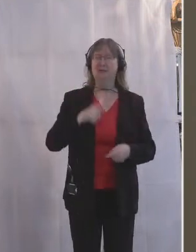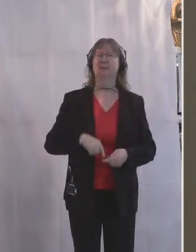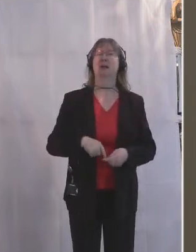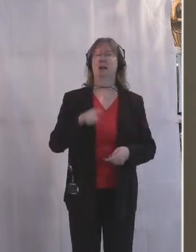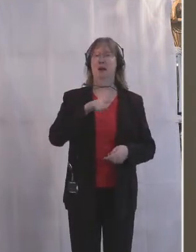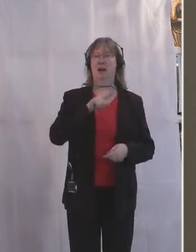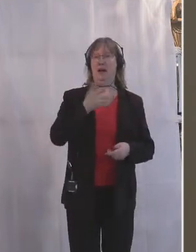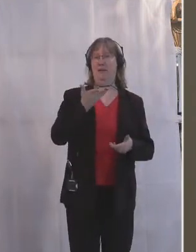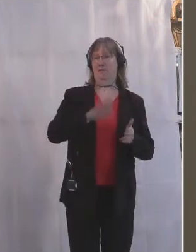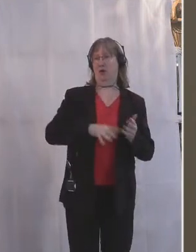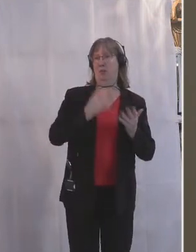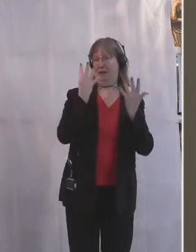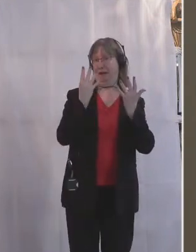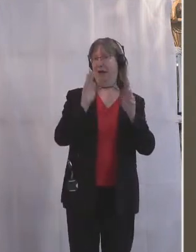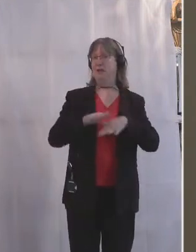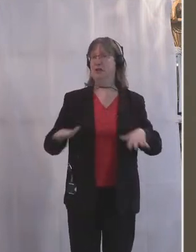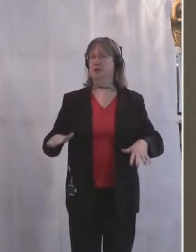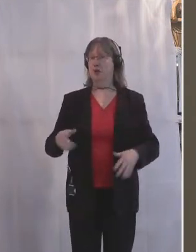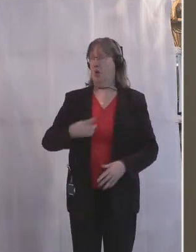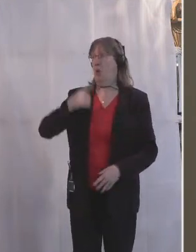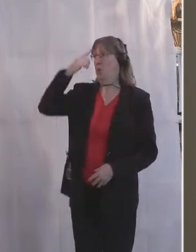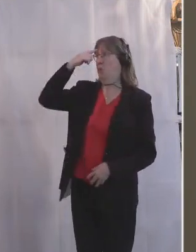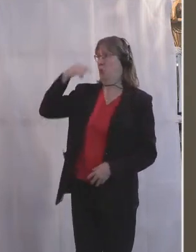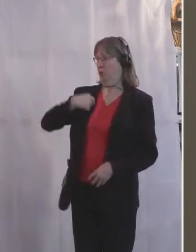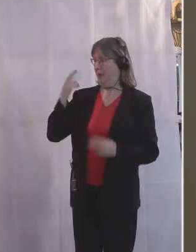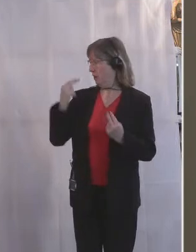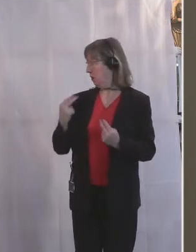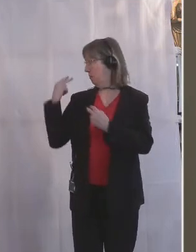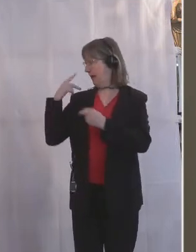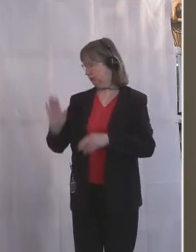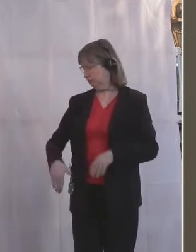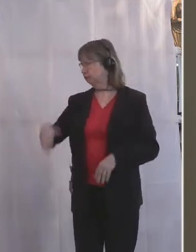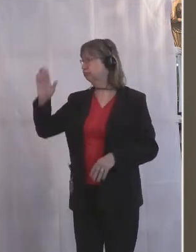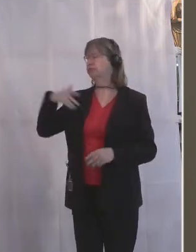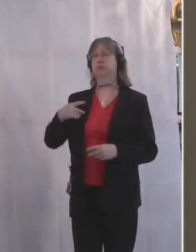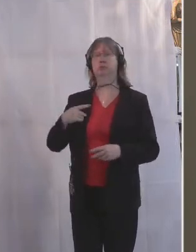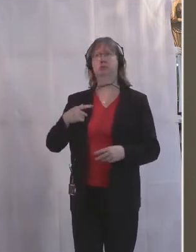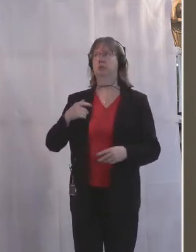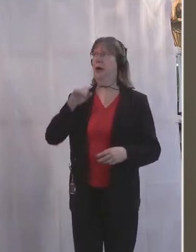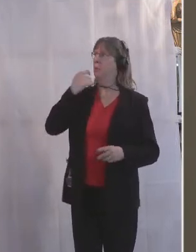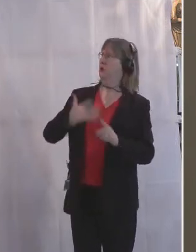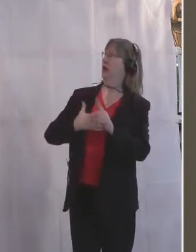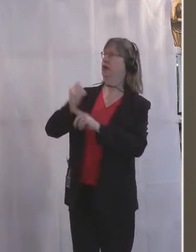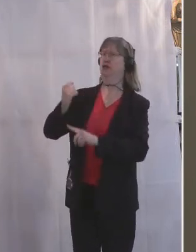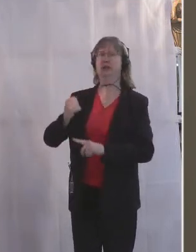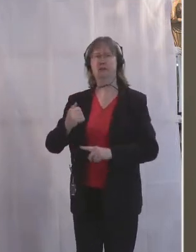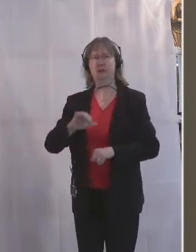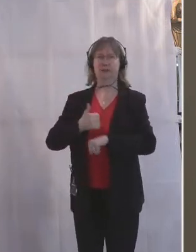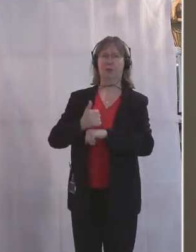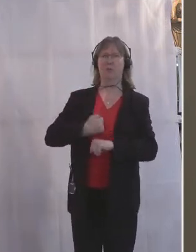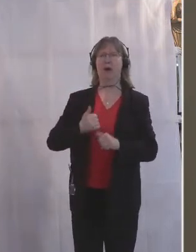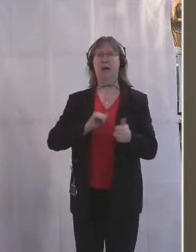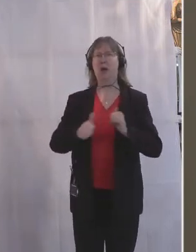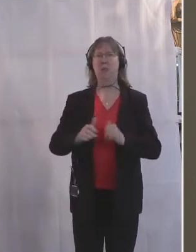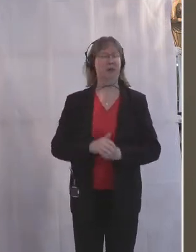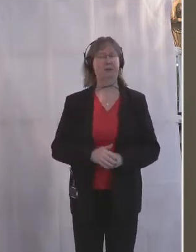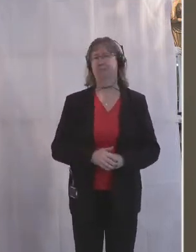I never thought that I would be doing what I'm doing now. I've inadvertently become